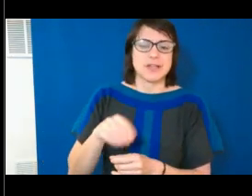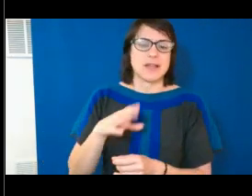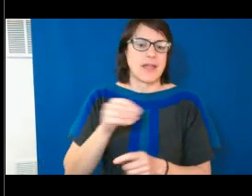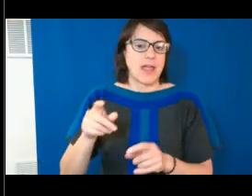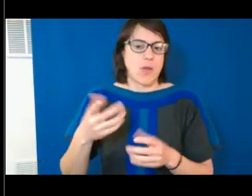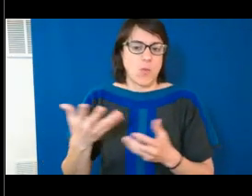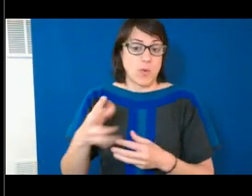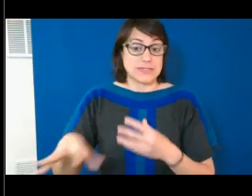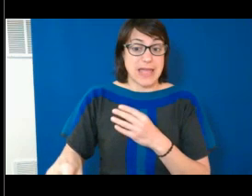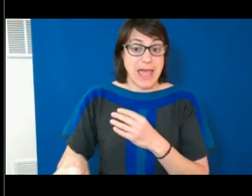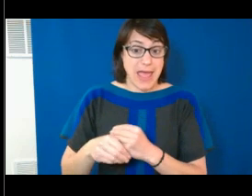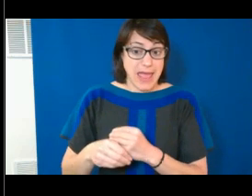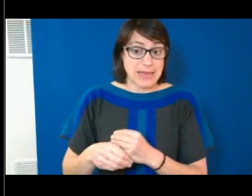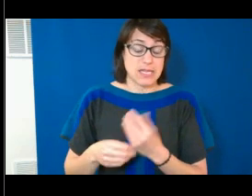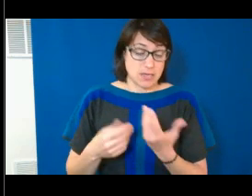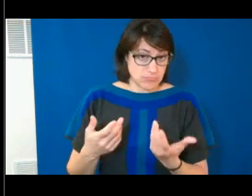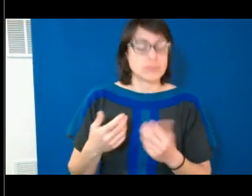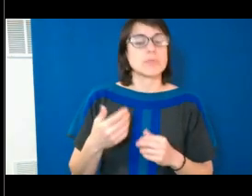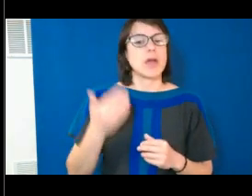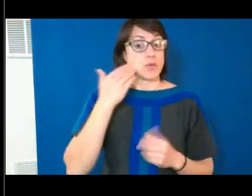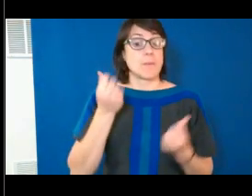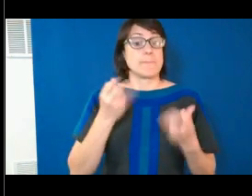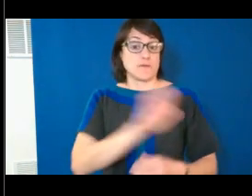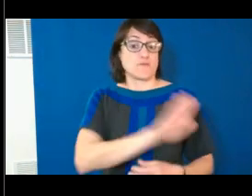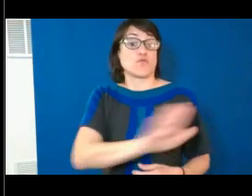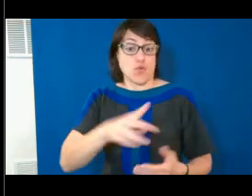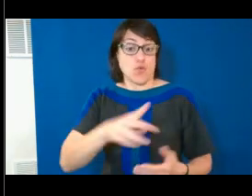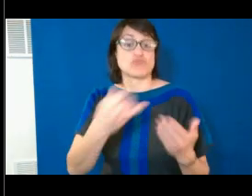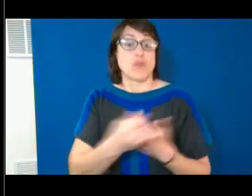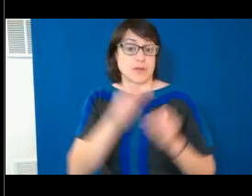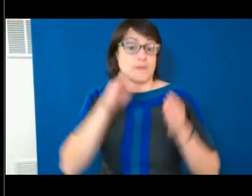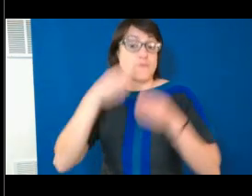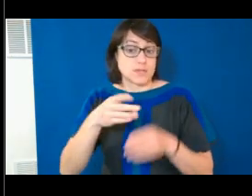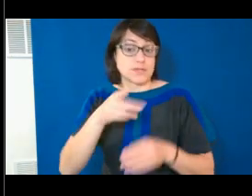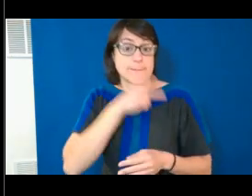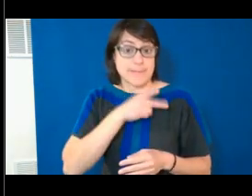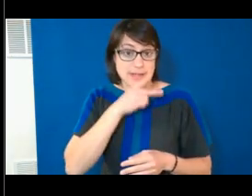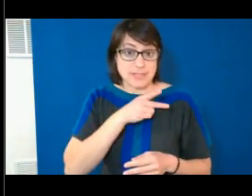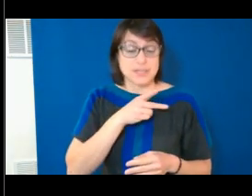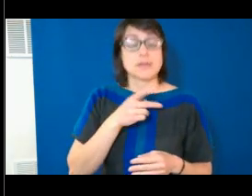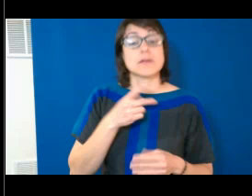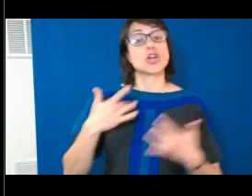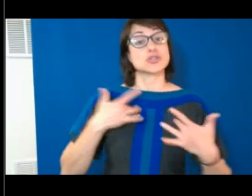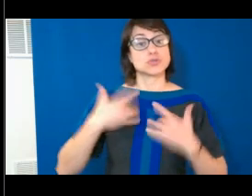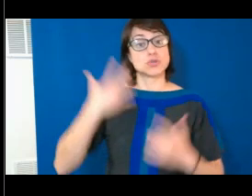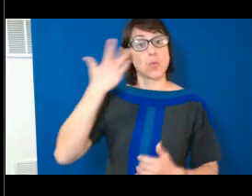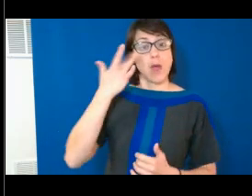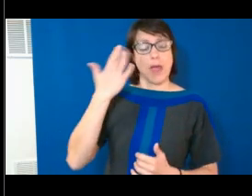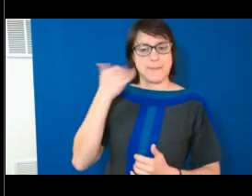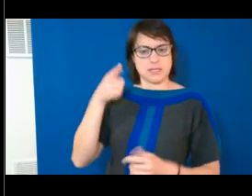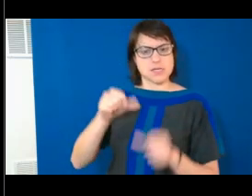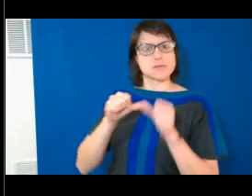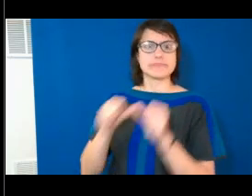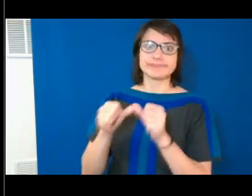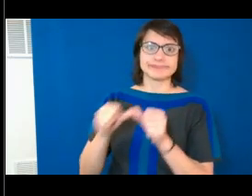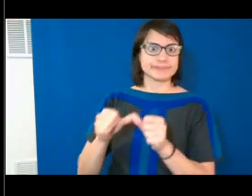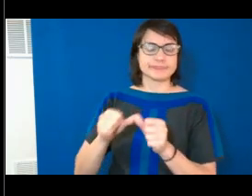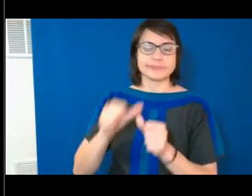are working on focus on plastic. And it's a concern because of its durability and persistence in the